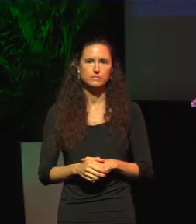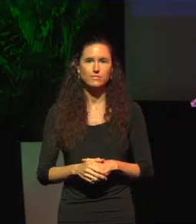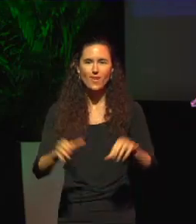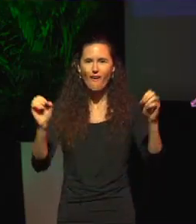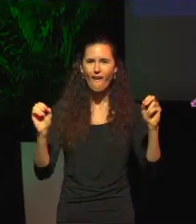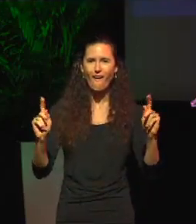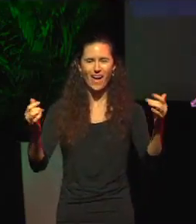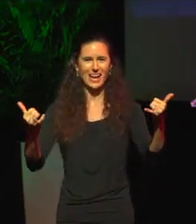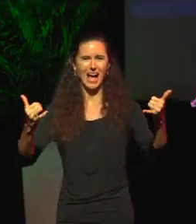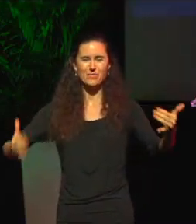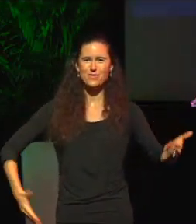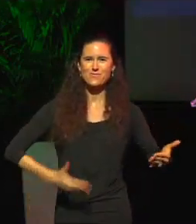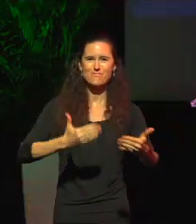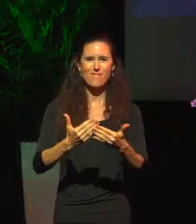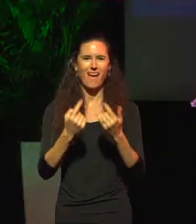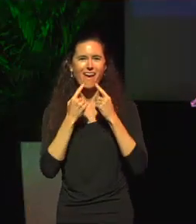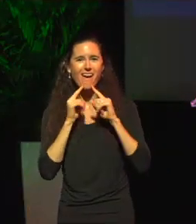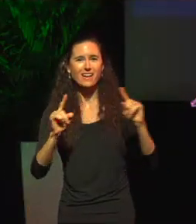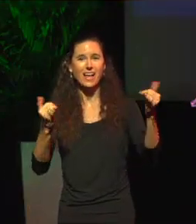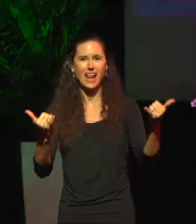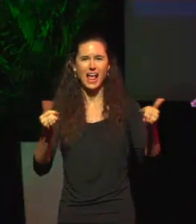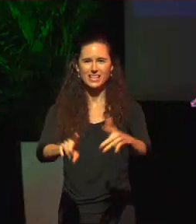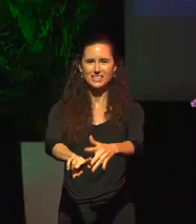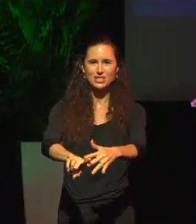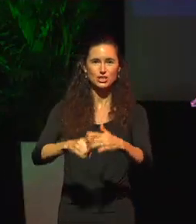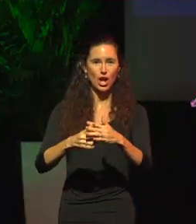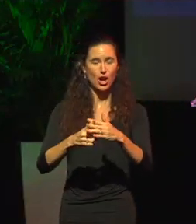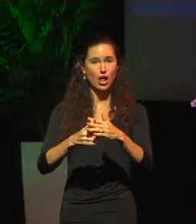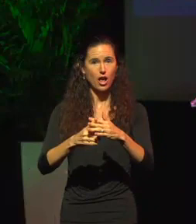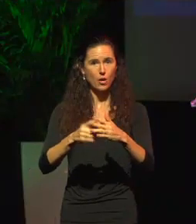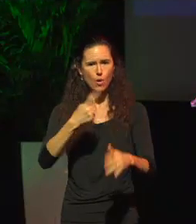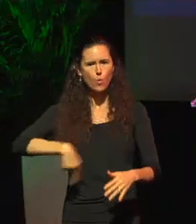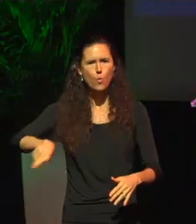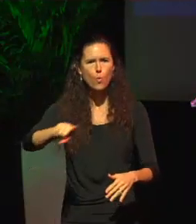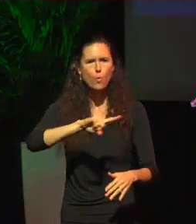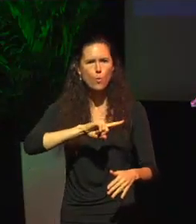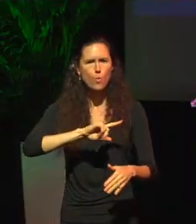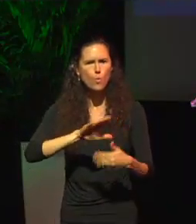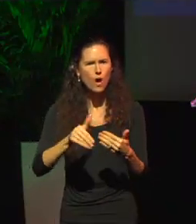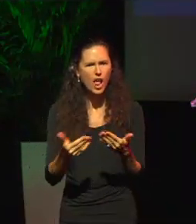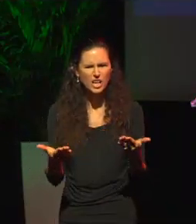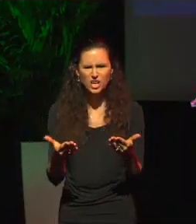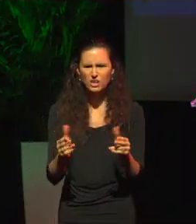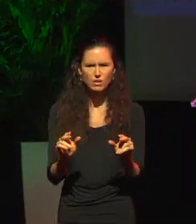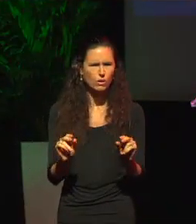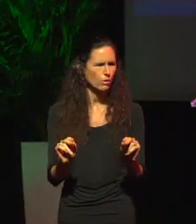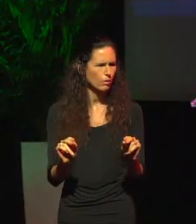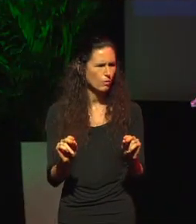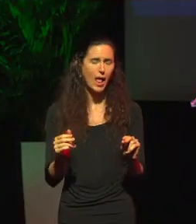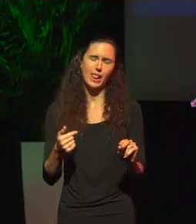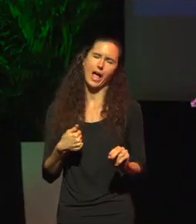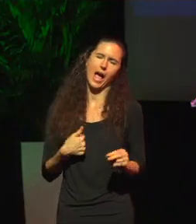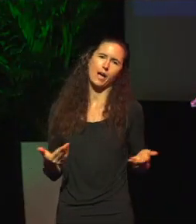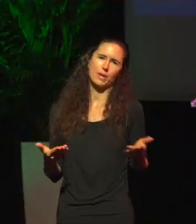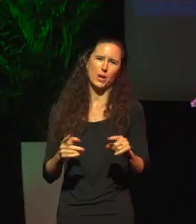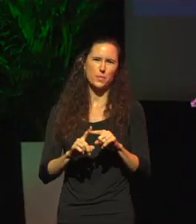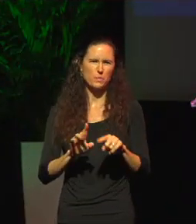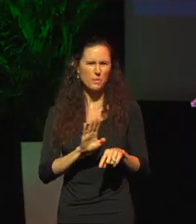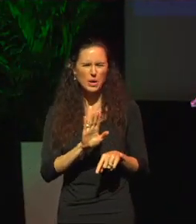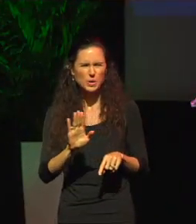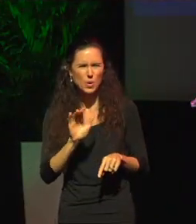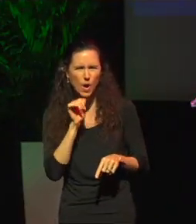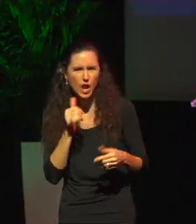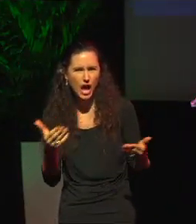Okay, we made it. Let's get this party started. We're all here. Well, we're here. You're not quite all